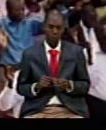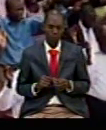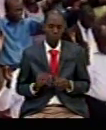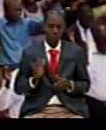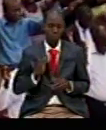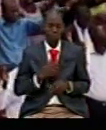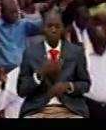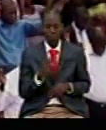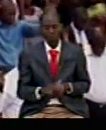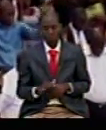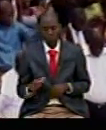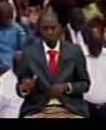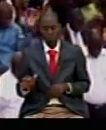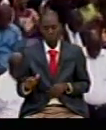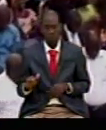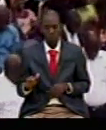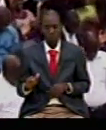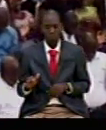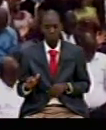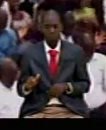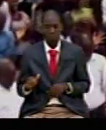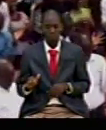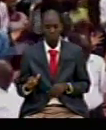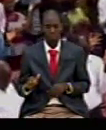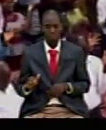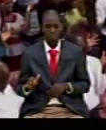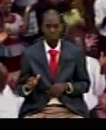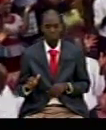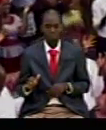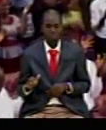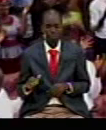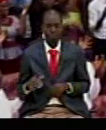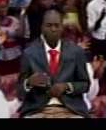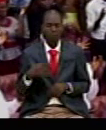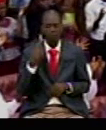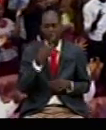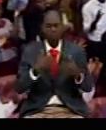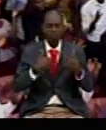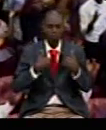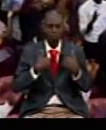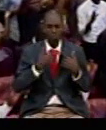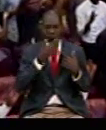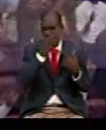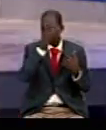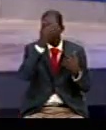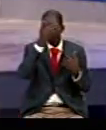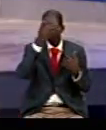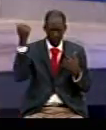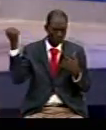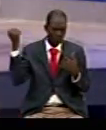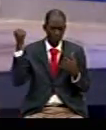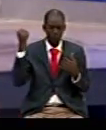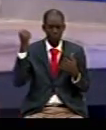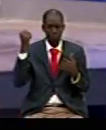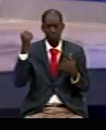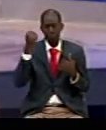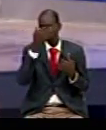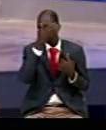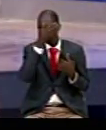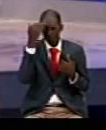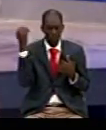Our children who have forgetful memory, like the brain is